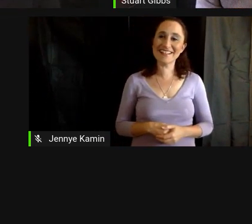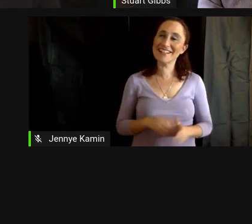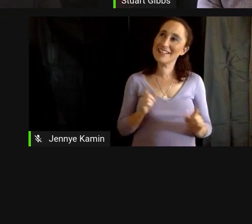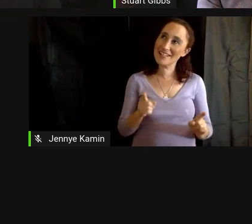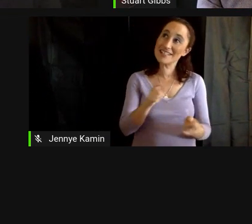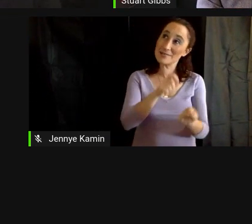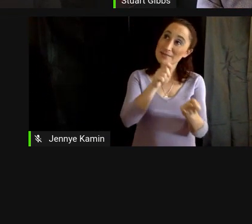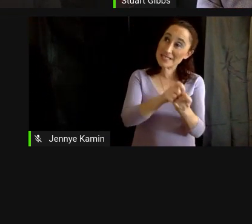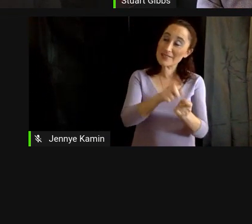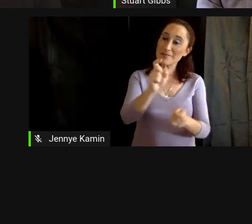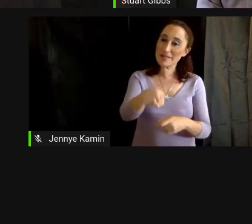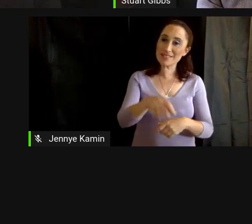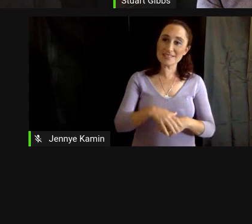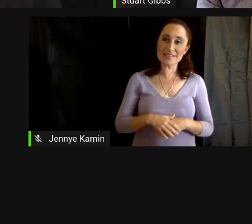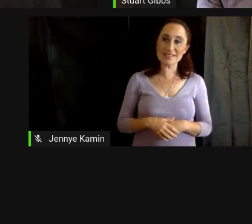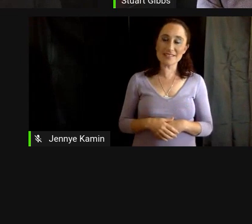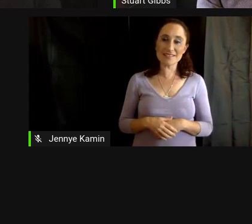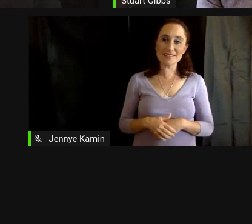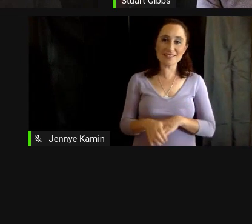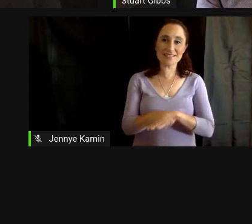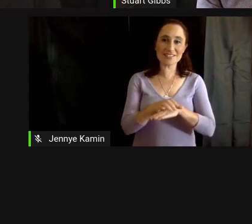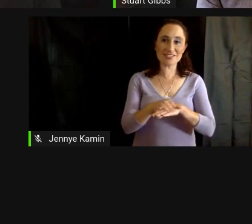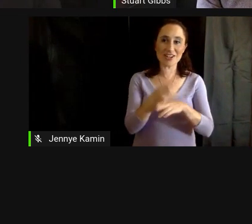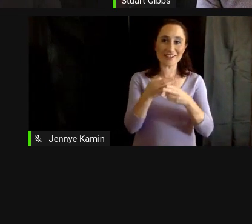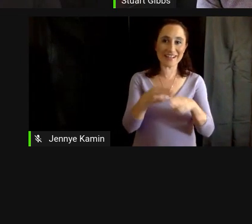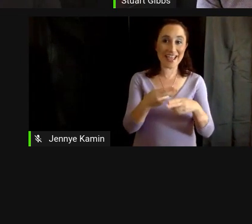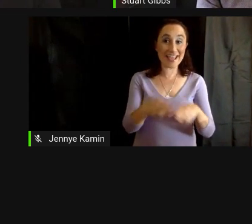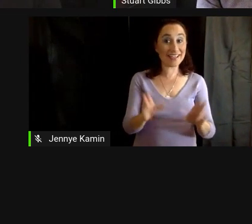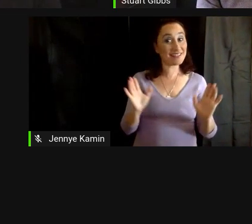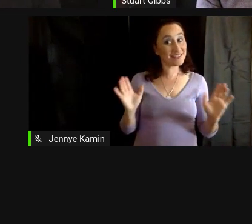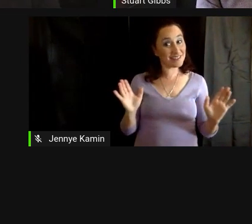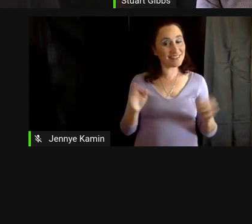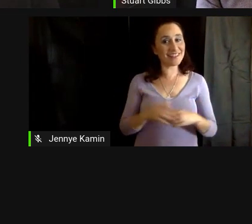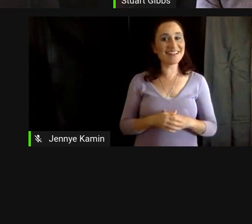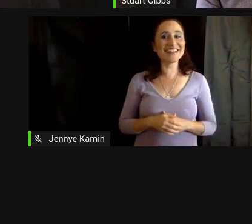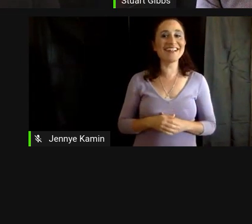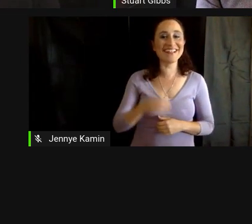have the chocolate eggs. Okay. For pasta.